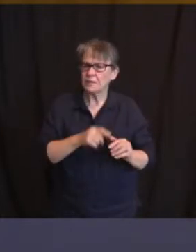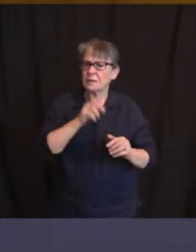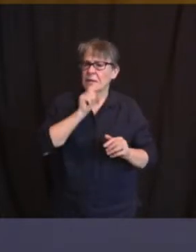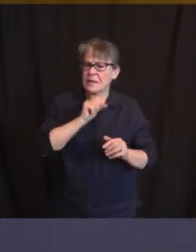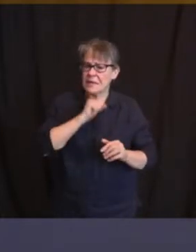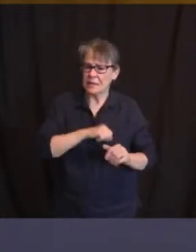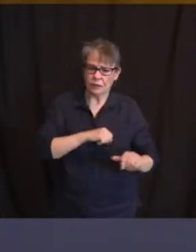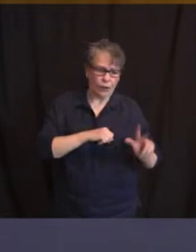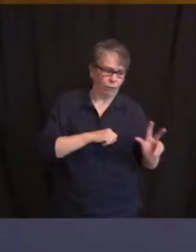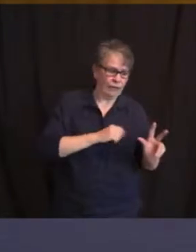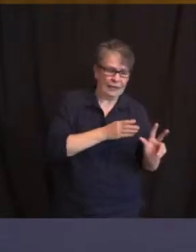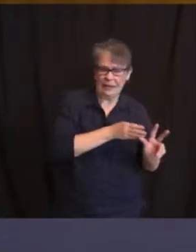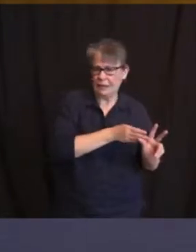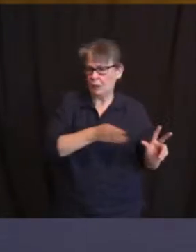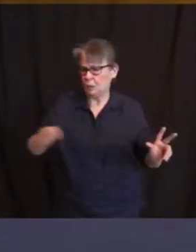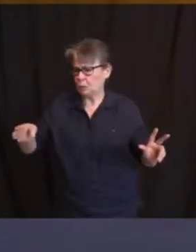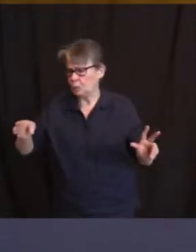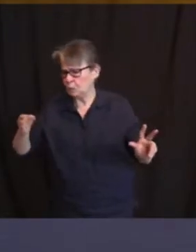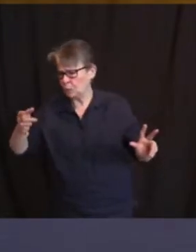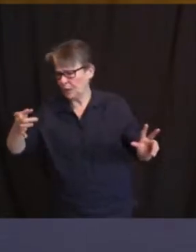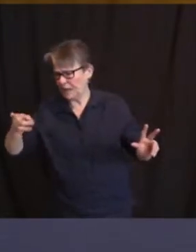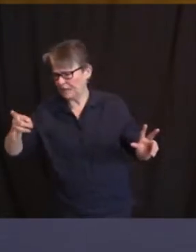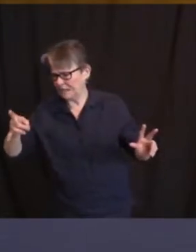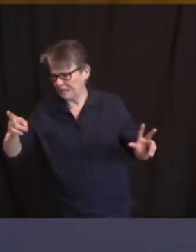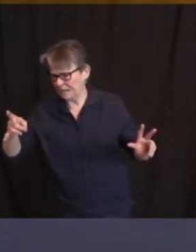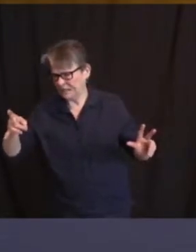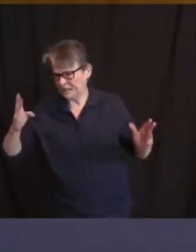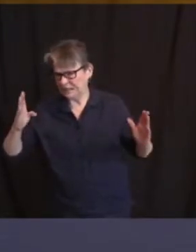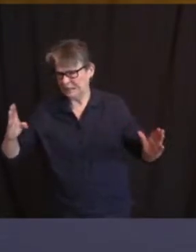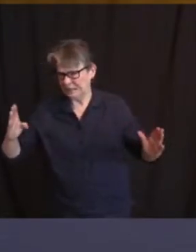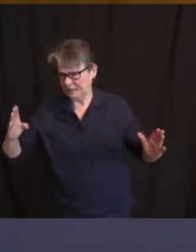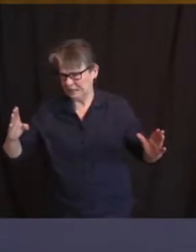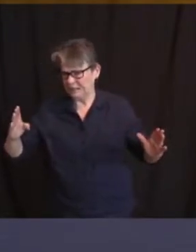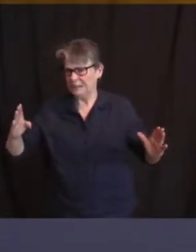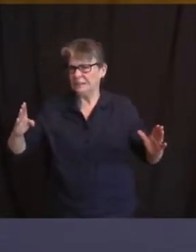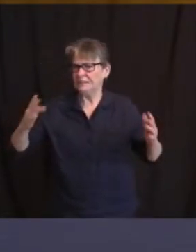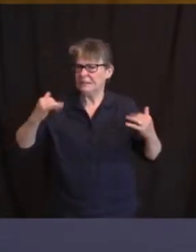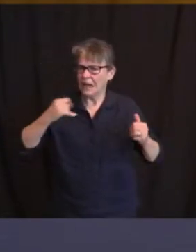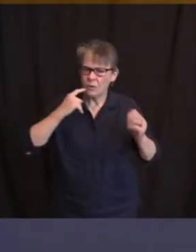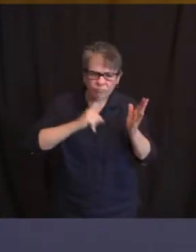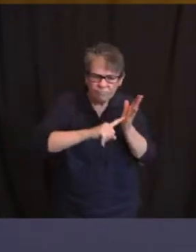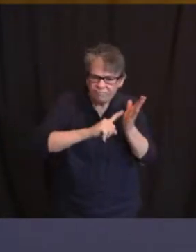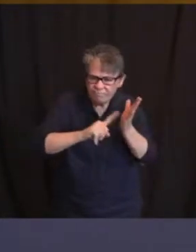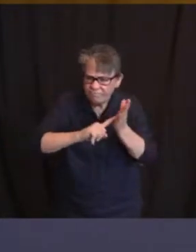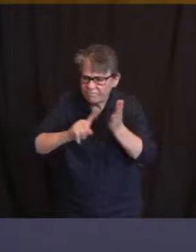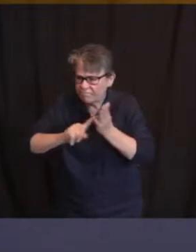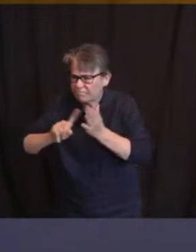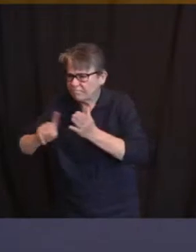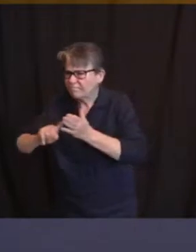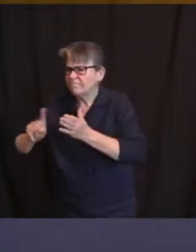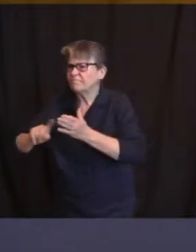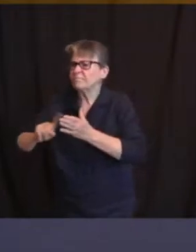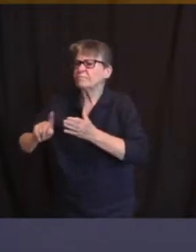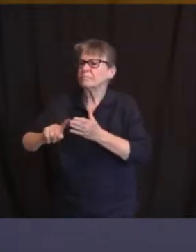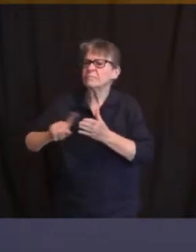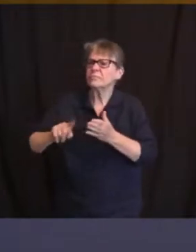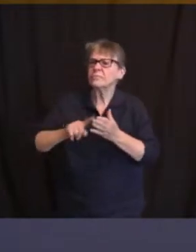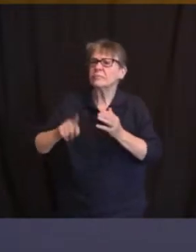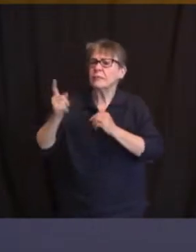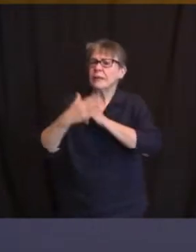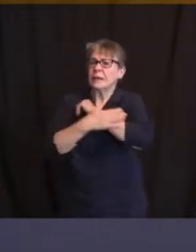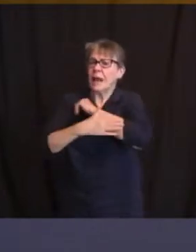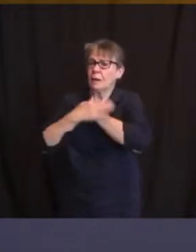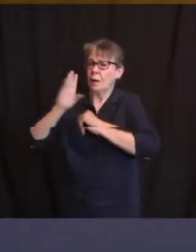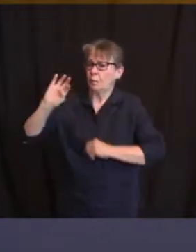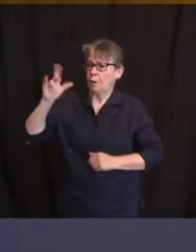They are all under investigation. We do know that the counties are Bergen, Essex, Gloucester, Hudson,